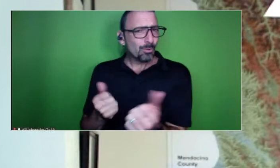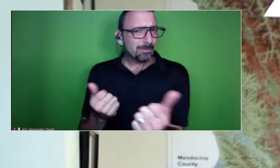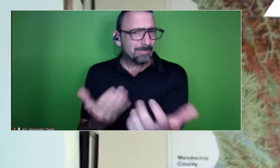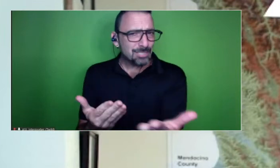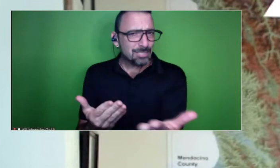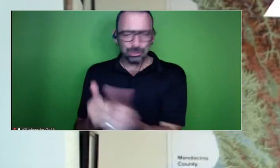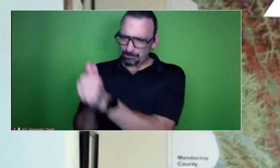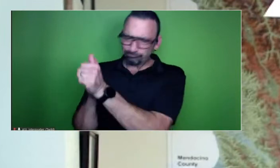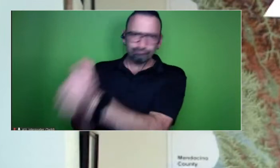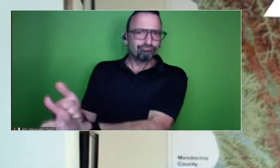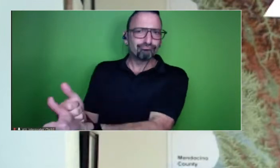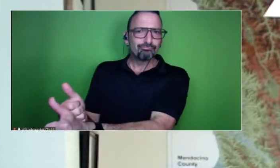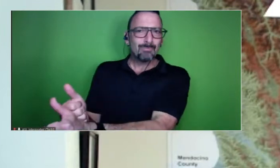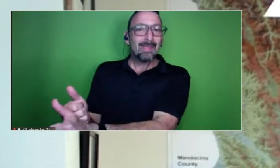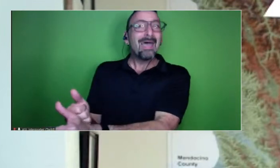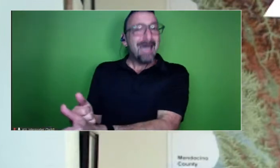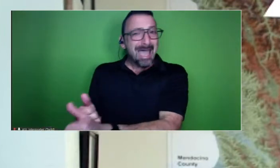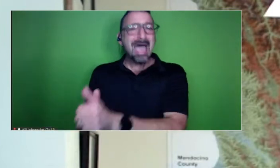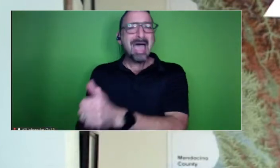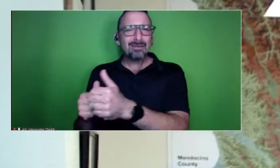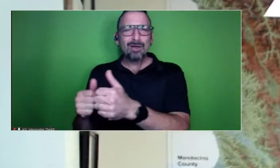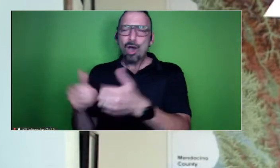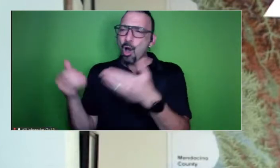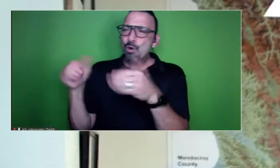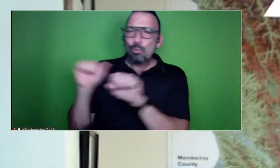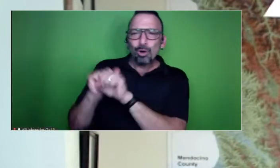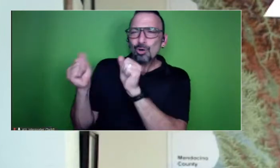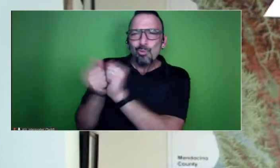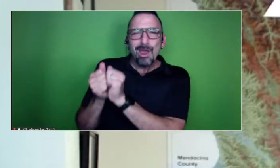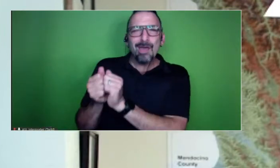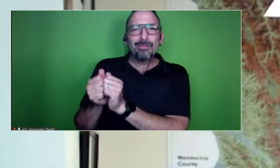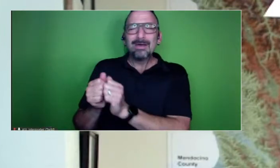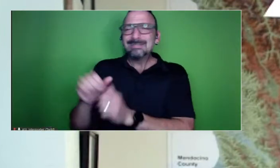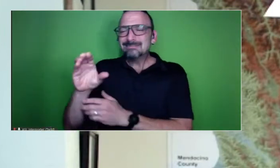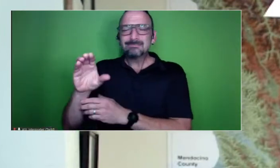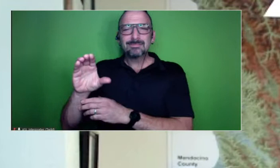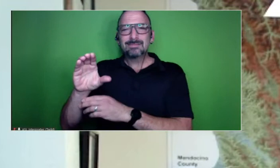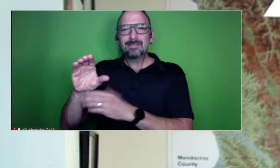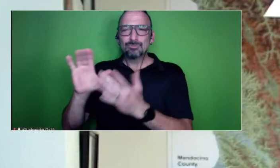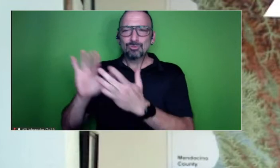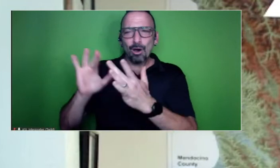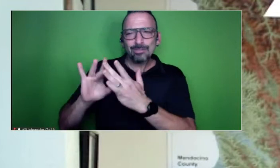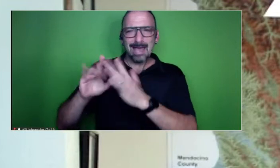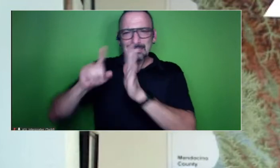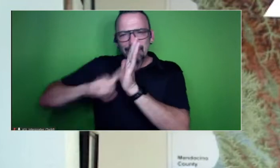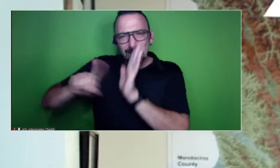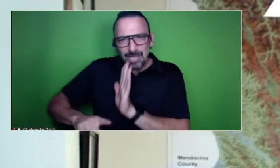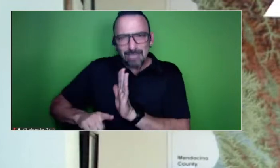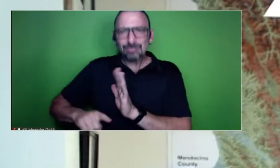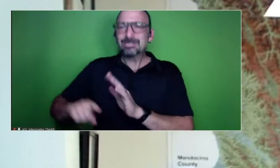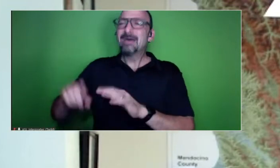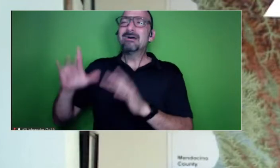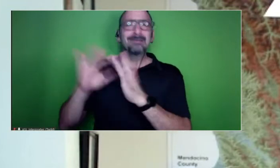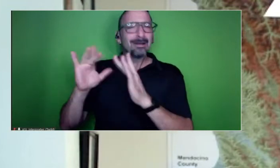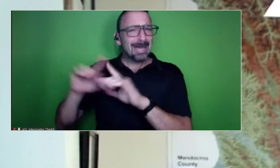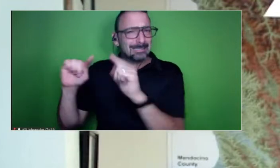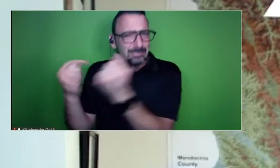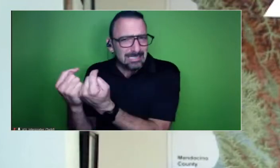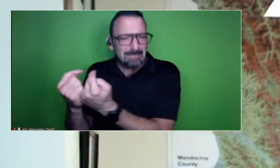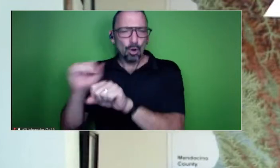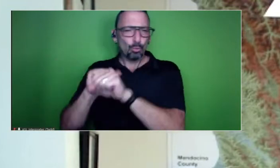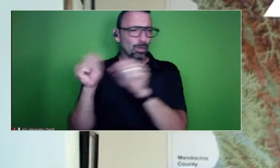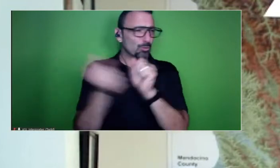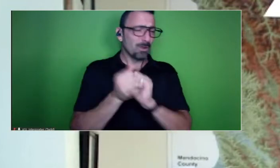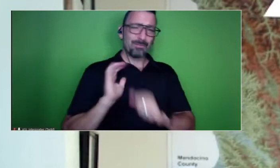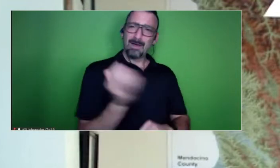and cooperate with our contact investigation and contact tracing team to protect your circle of friends and family and our community,